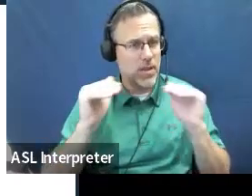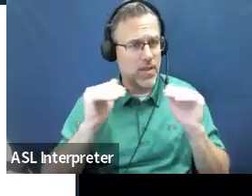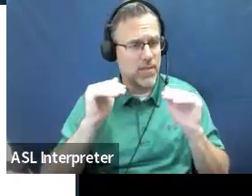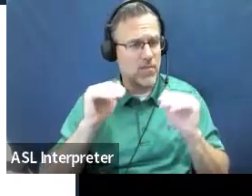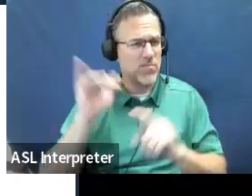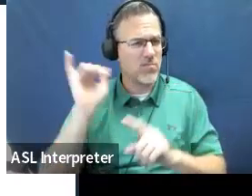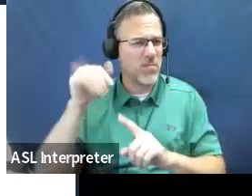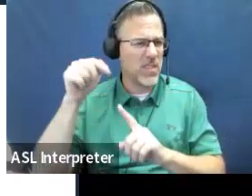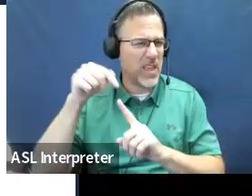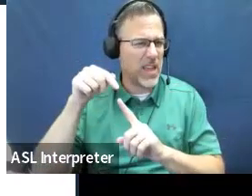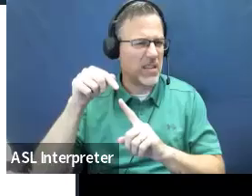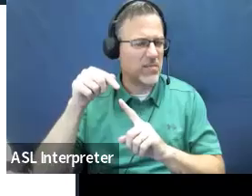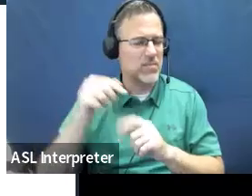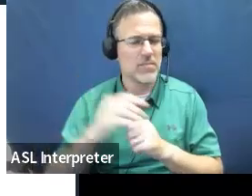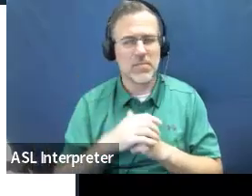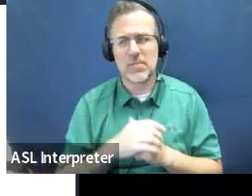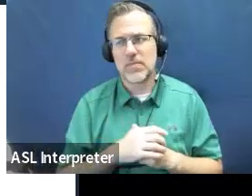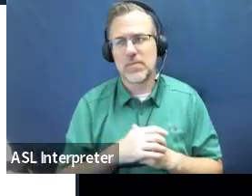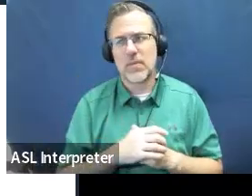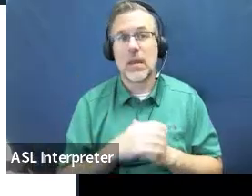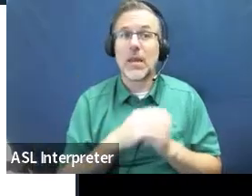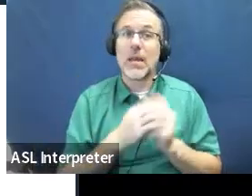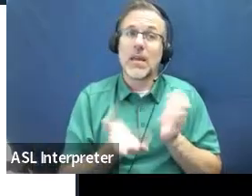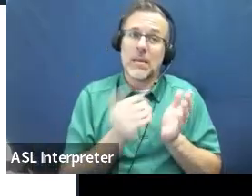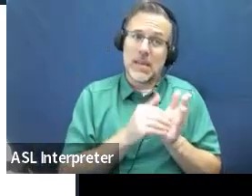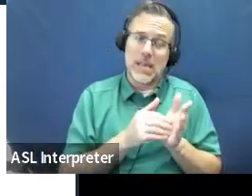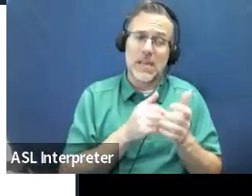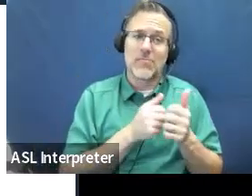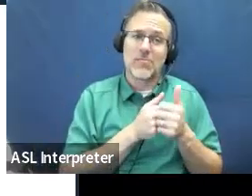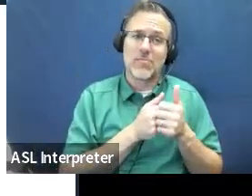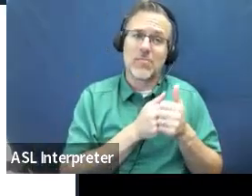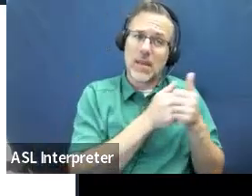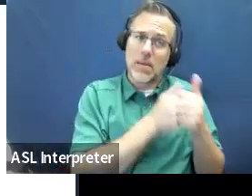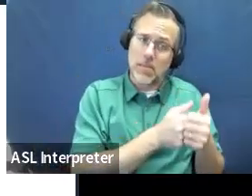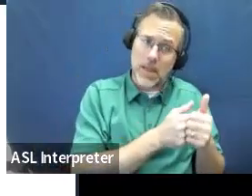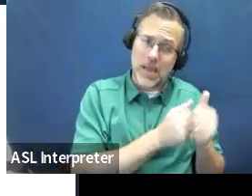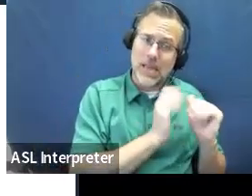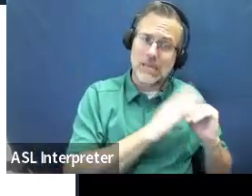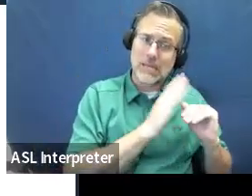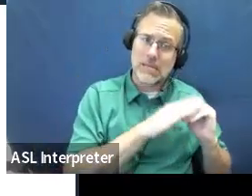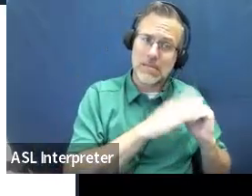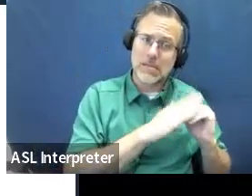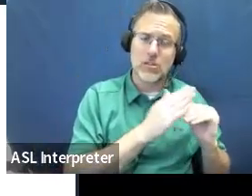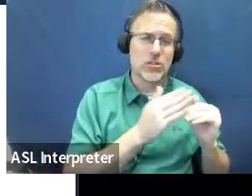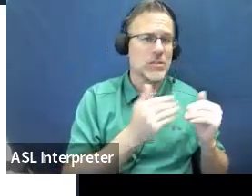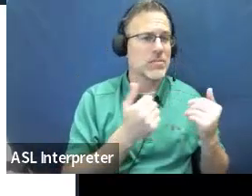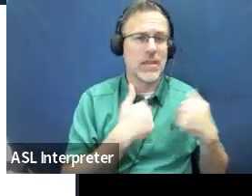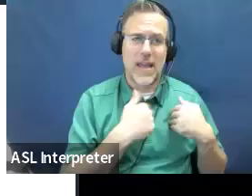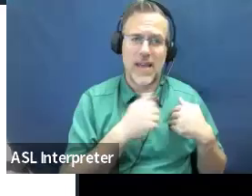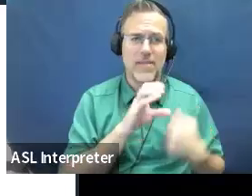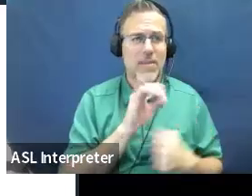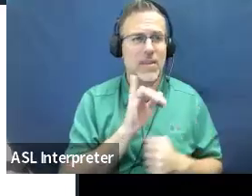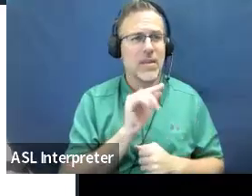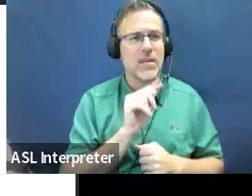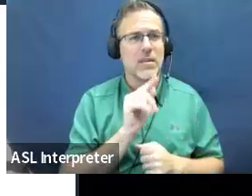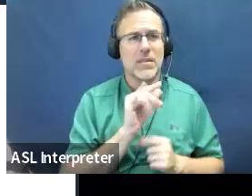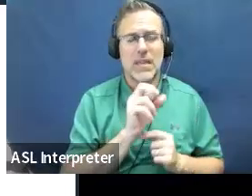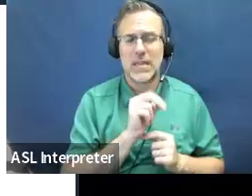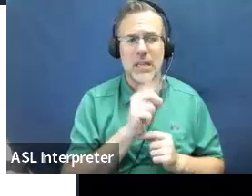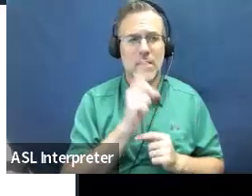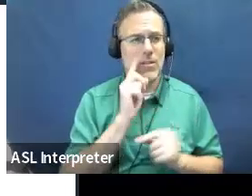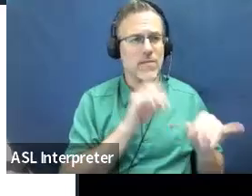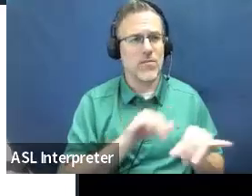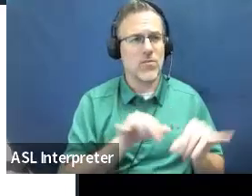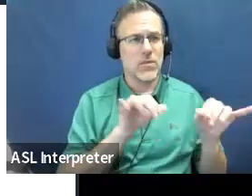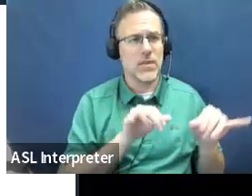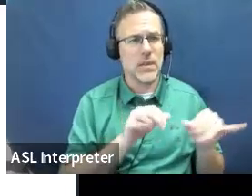they're actually in. But again, compliance is aligning, just having a citation to a standard there.